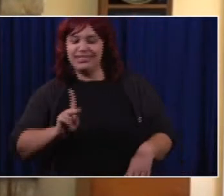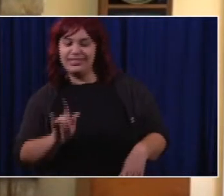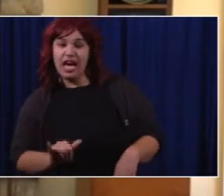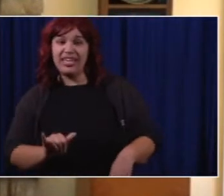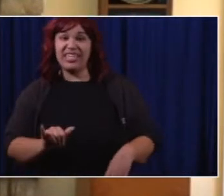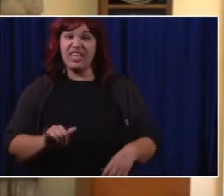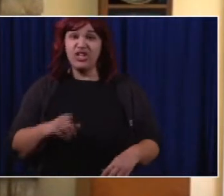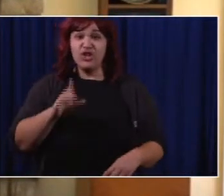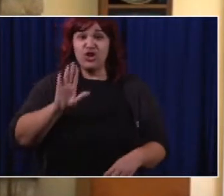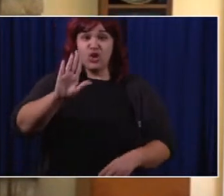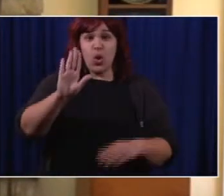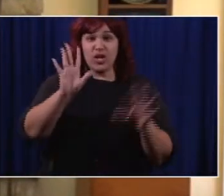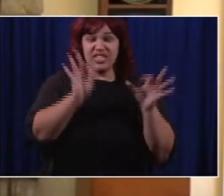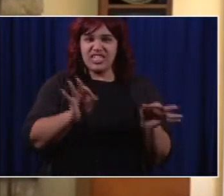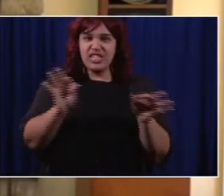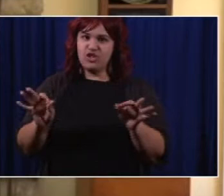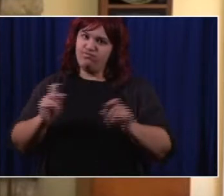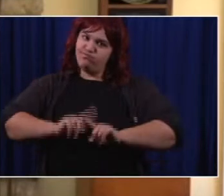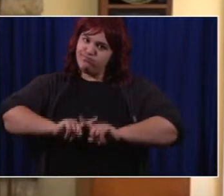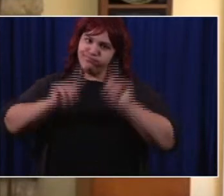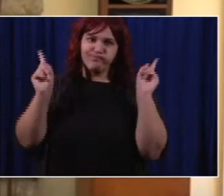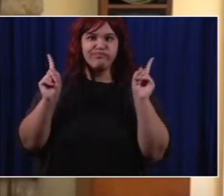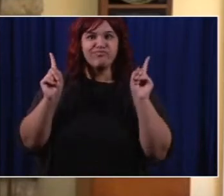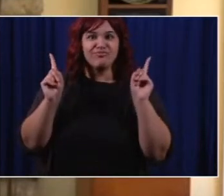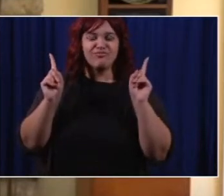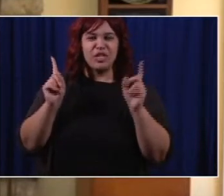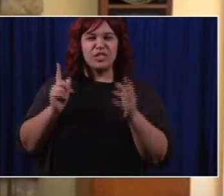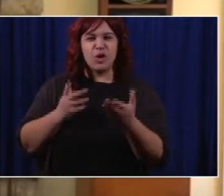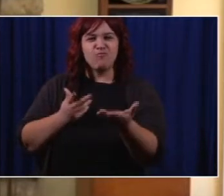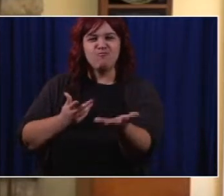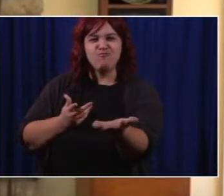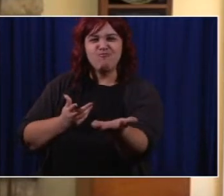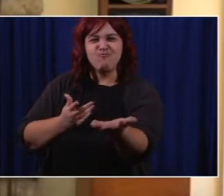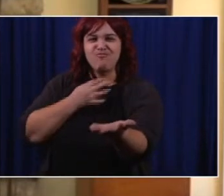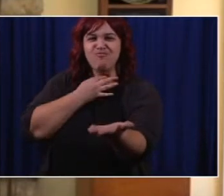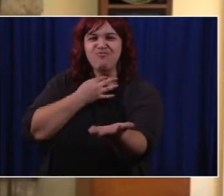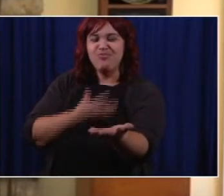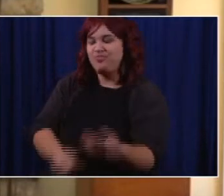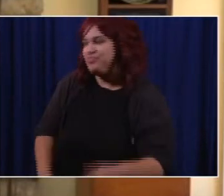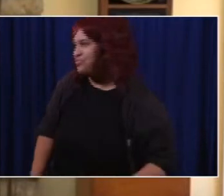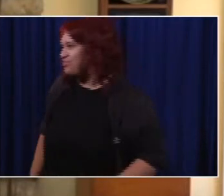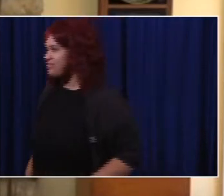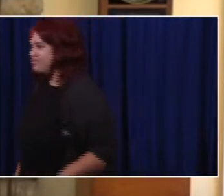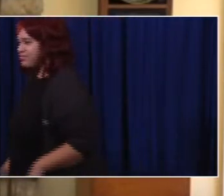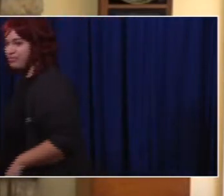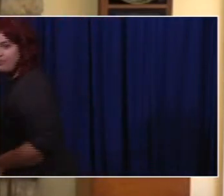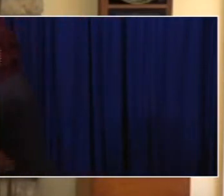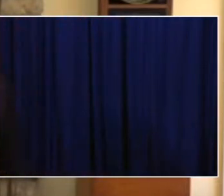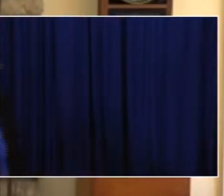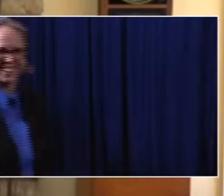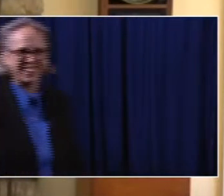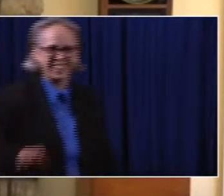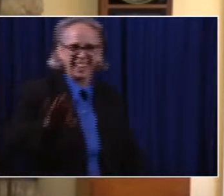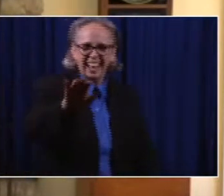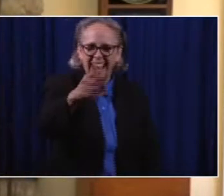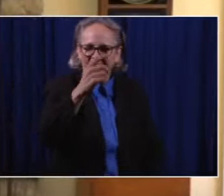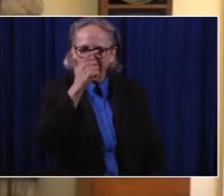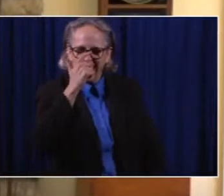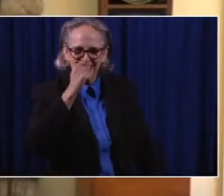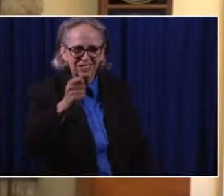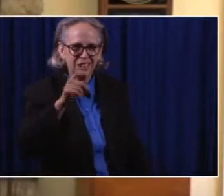Well, it's interesting. As you know from your coverage of the Midwest governors, sometimes one's been ahead, sometime